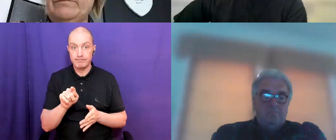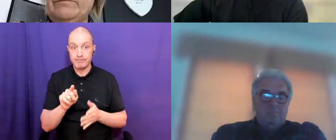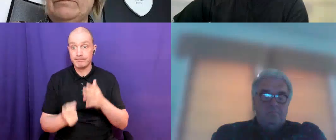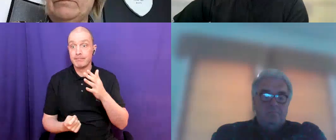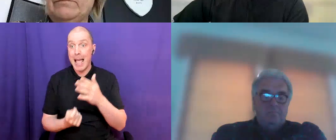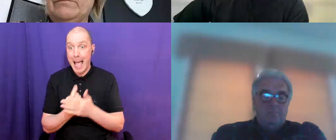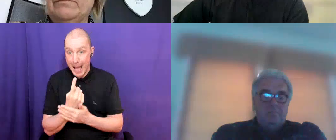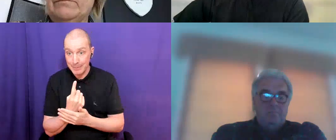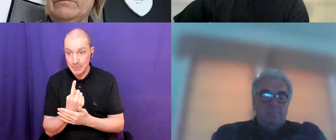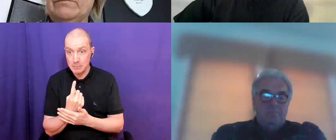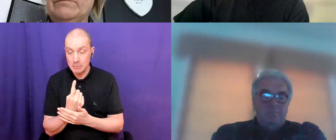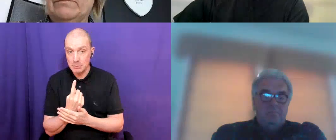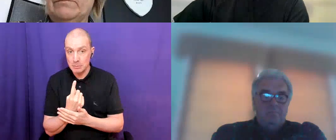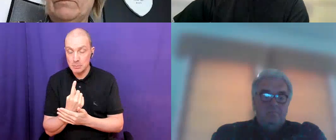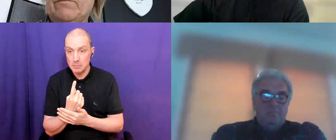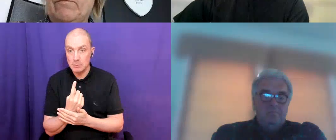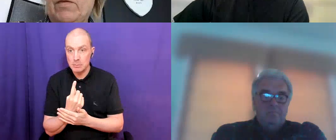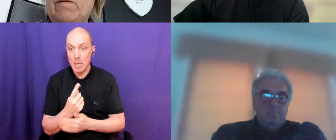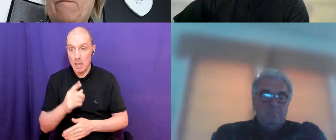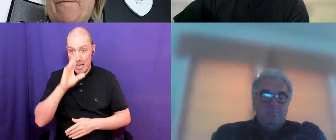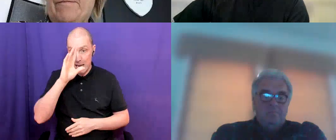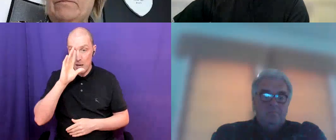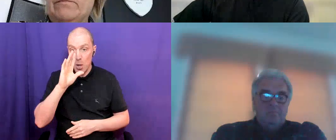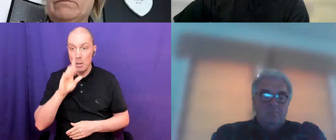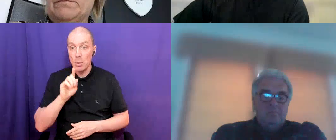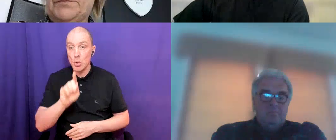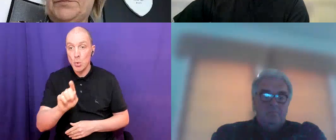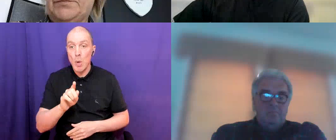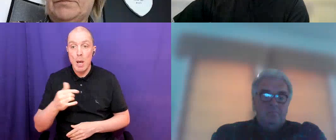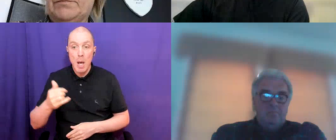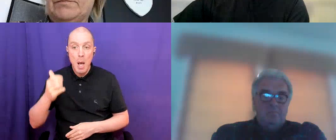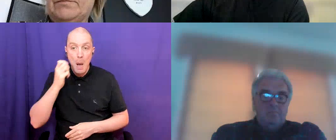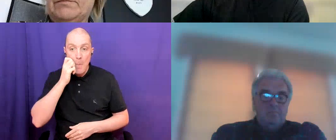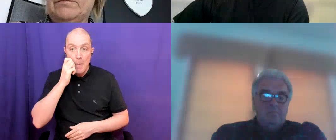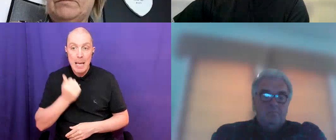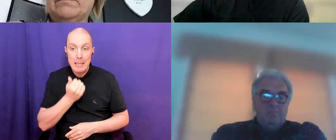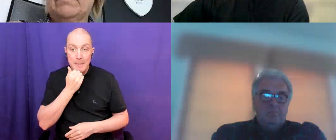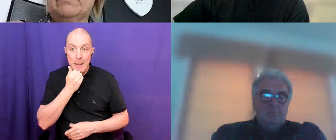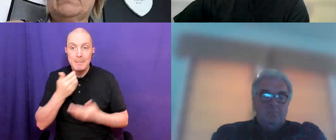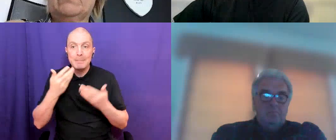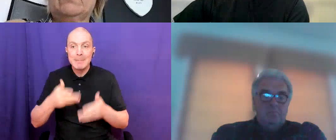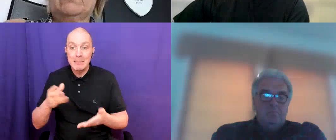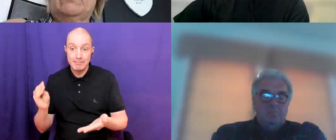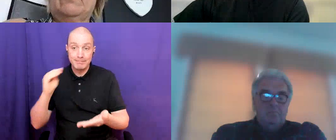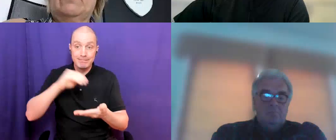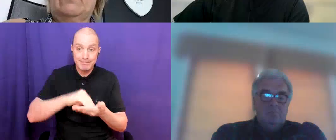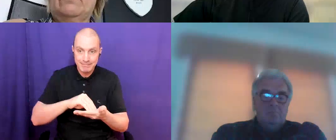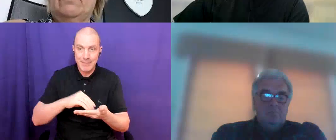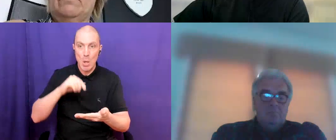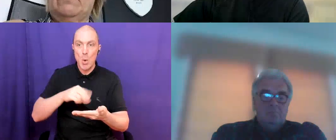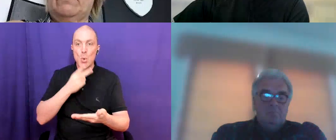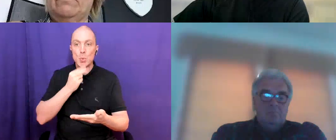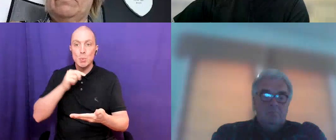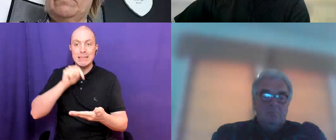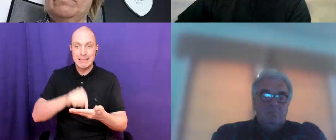phone number you've provided to us at the point of nomination will be used to text you to advise of the count